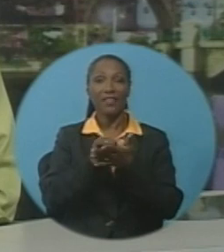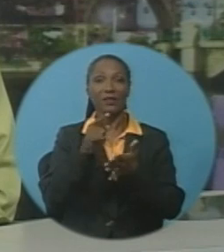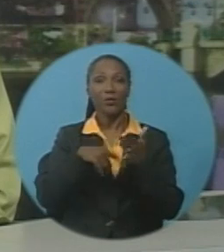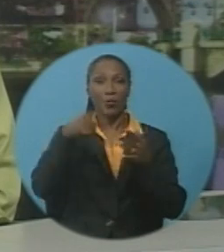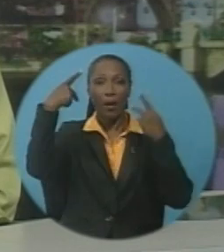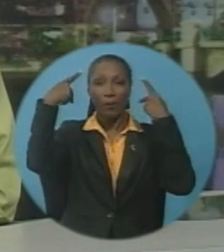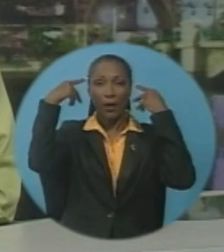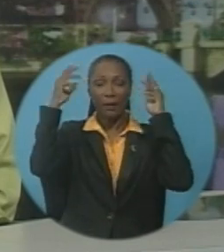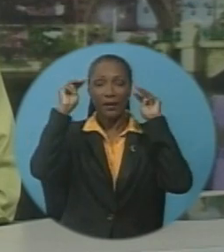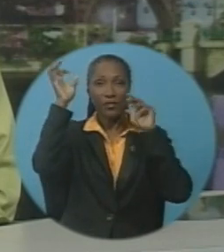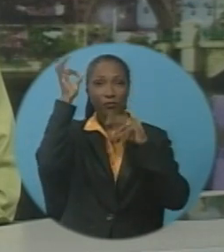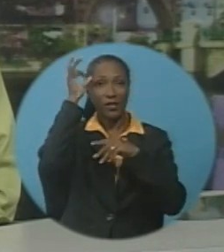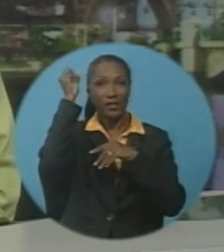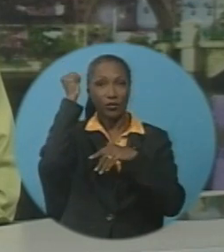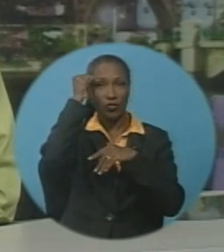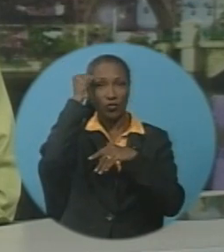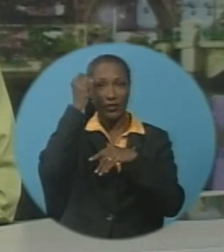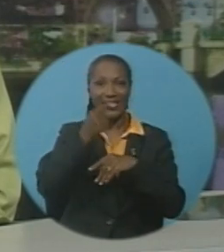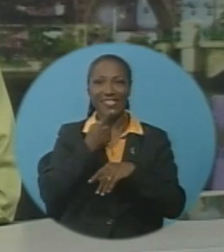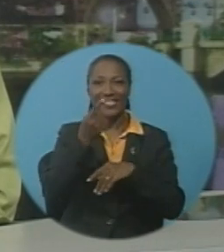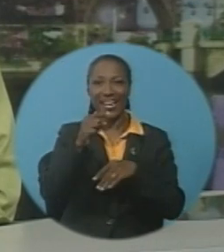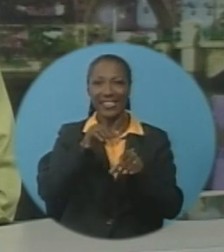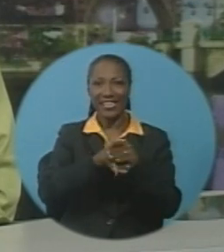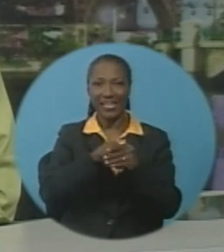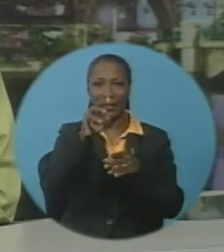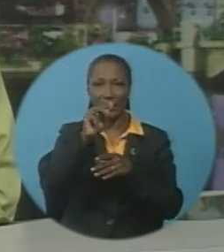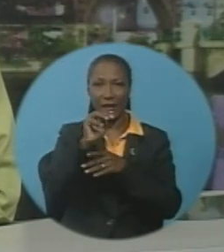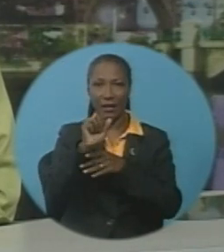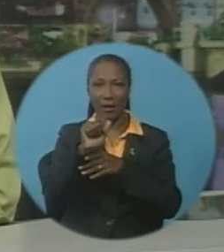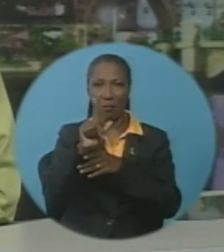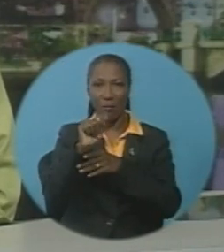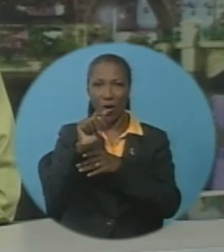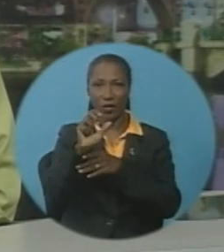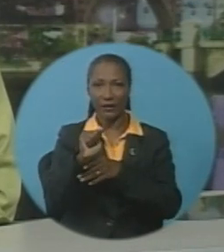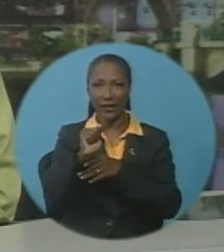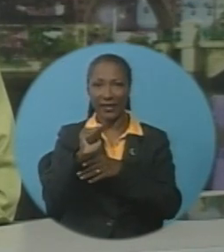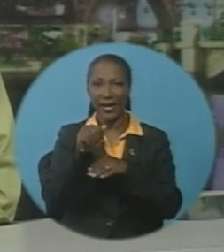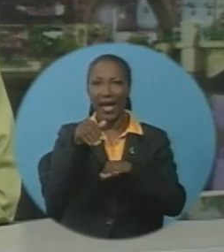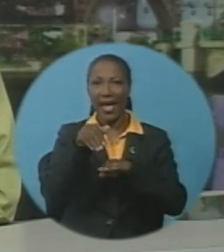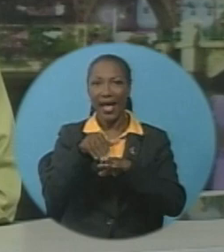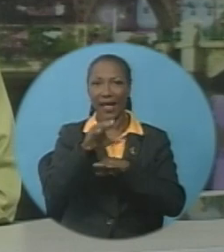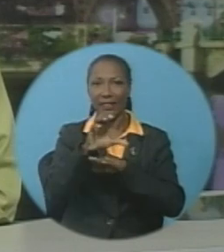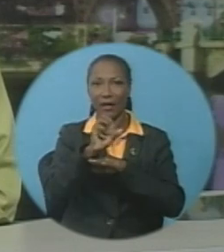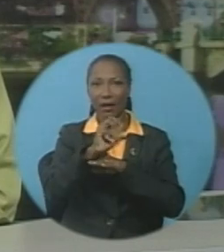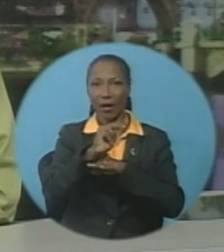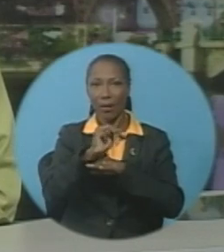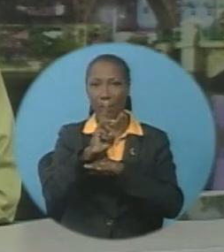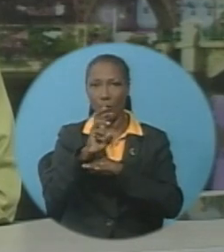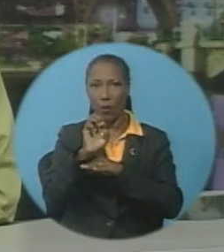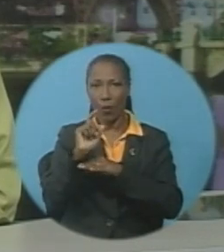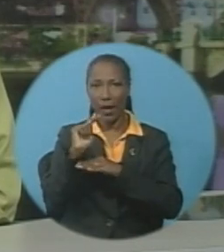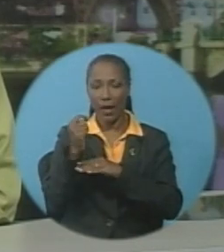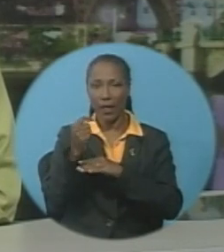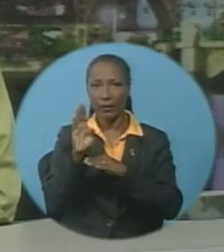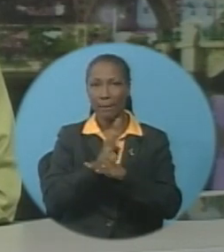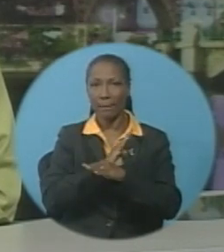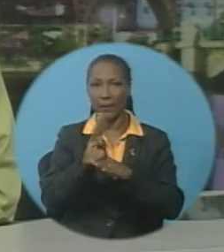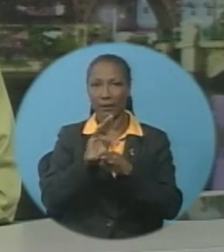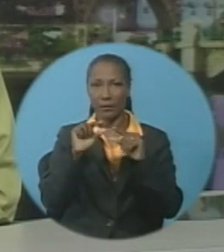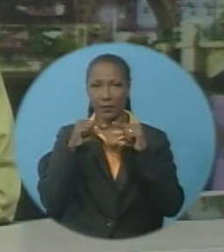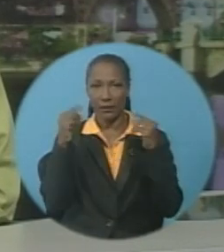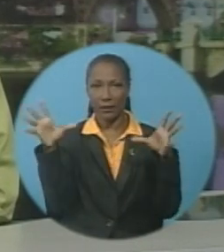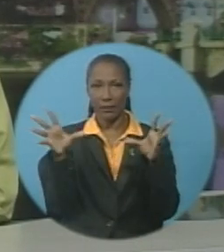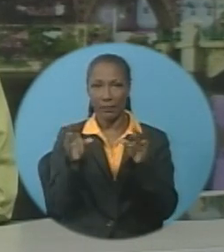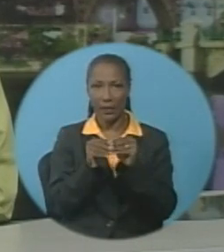Stuart's clear message today in Malta as he addressed a Commonwealth Business Forum which focused on investment in the Caribbean. He